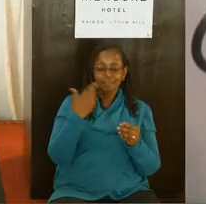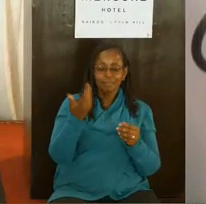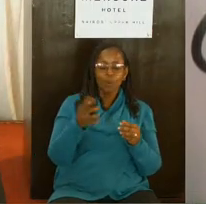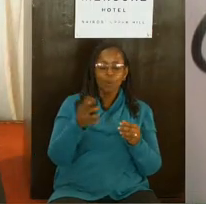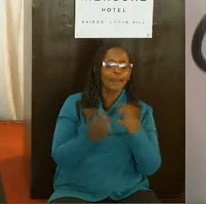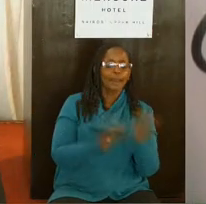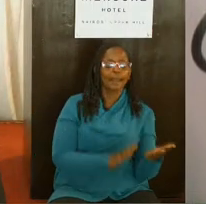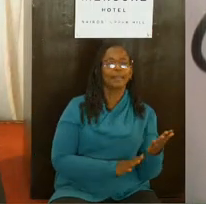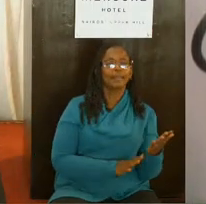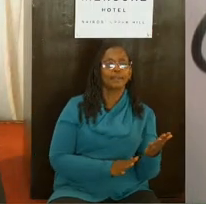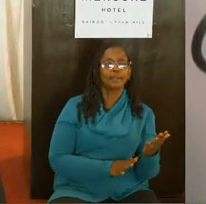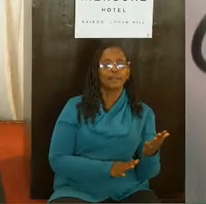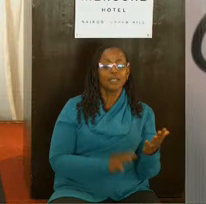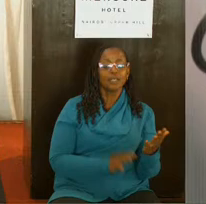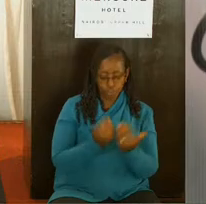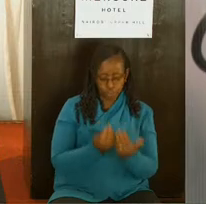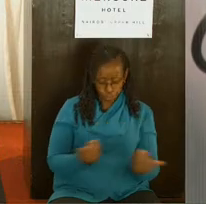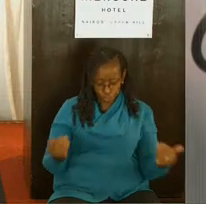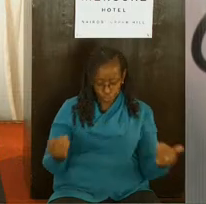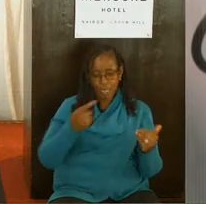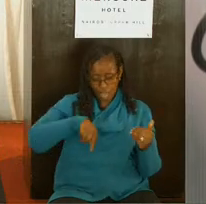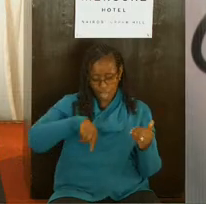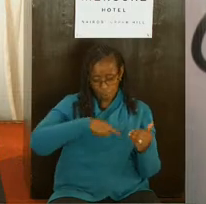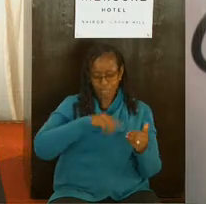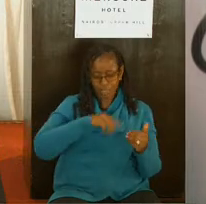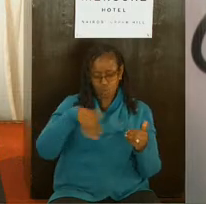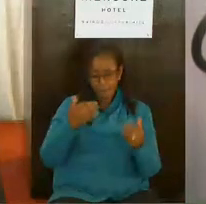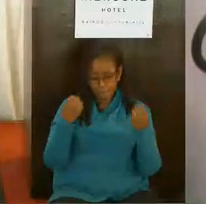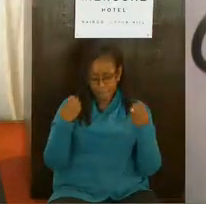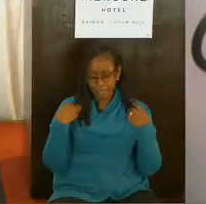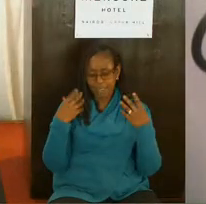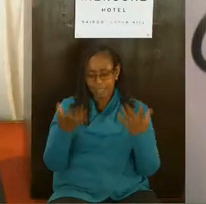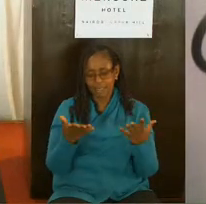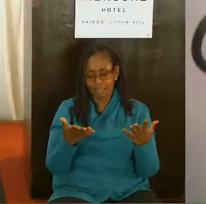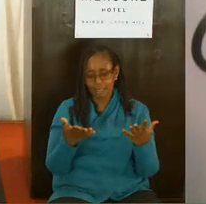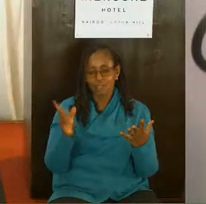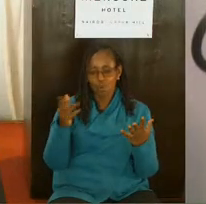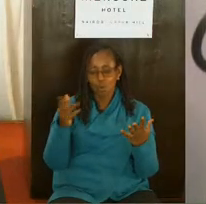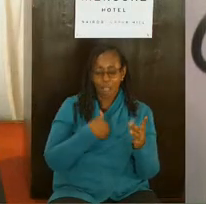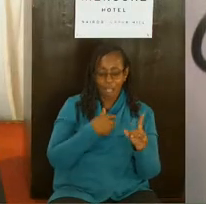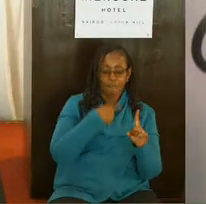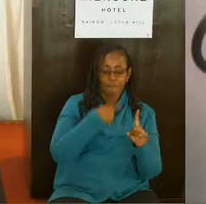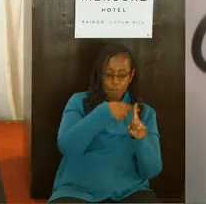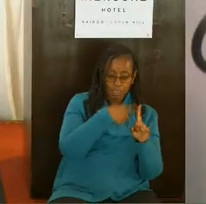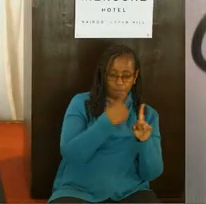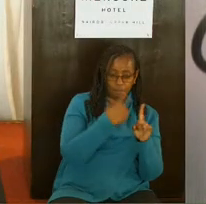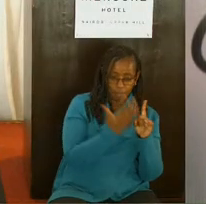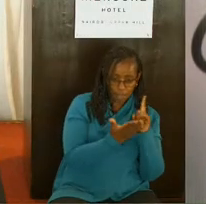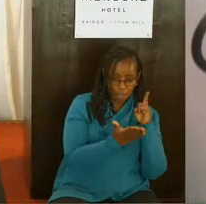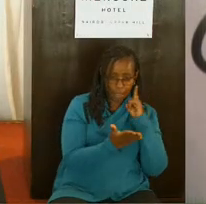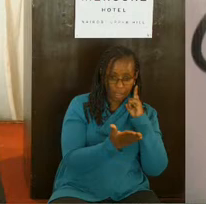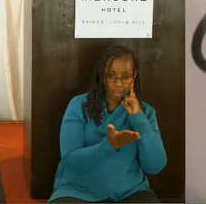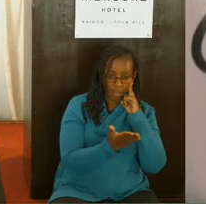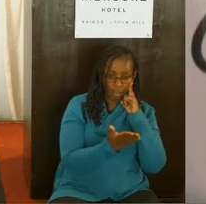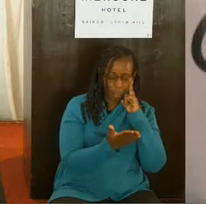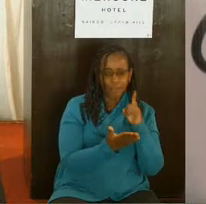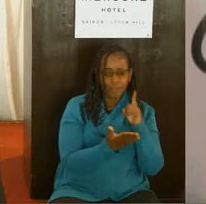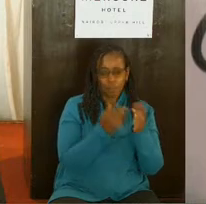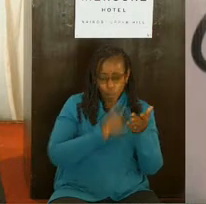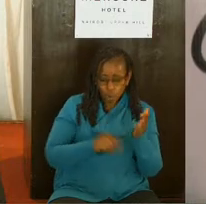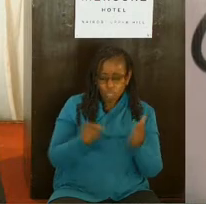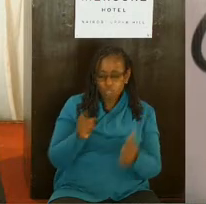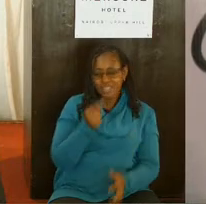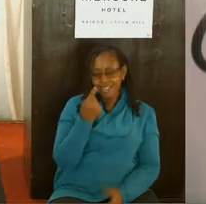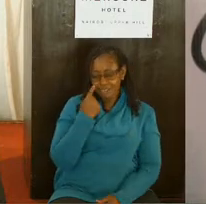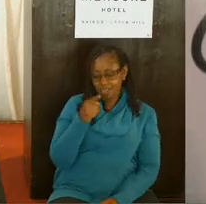and it will be practiced by our children so we there is the positives in terms of how what we are witnessing